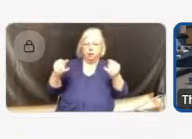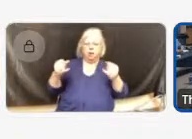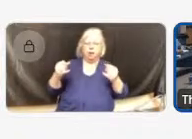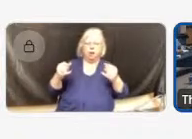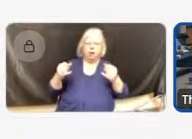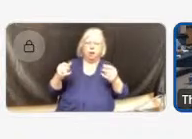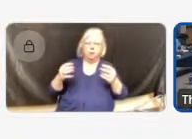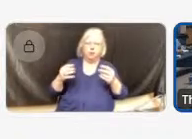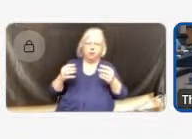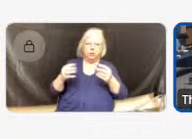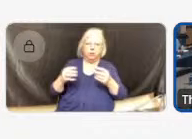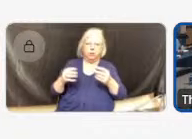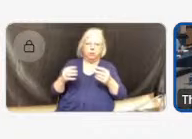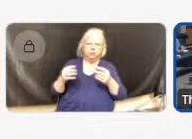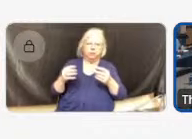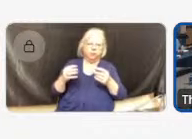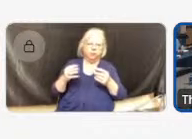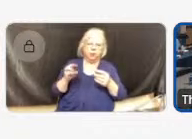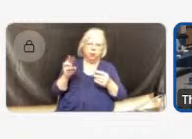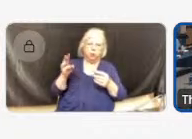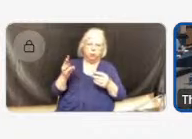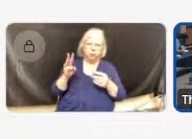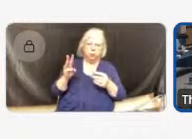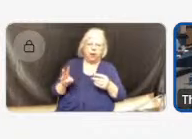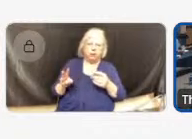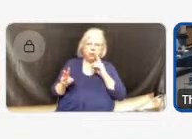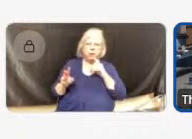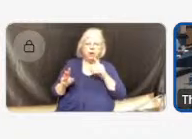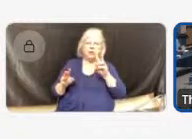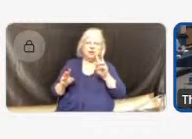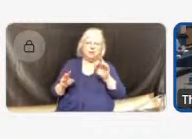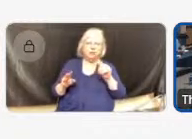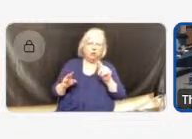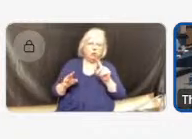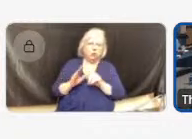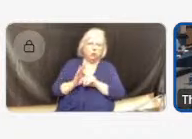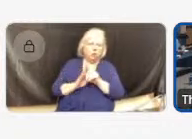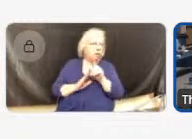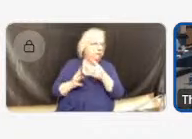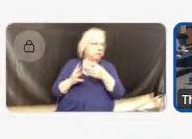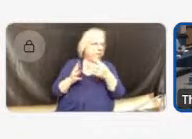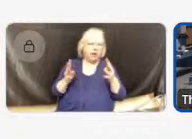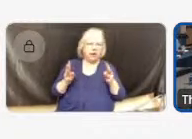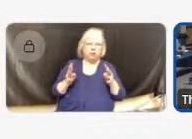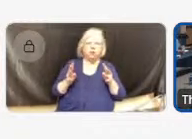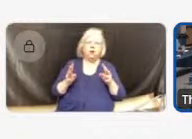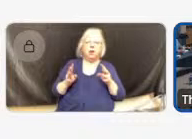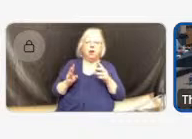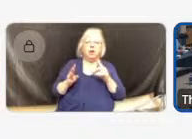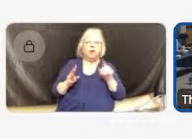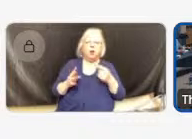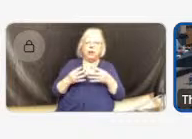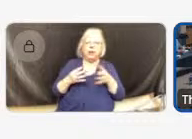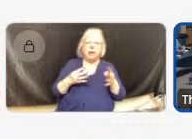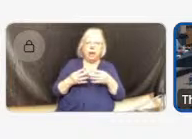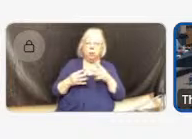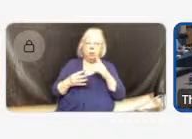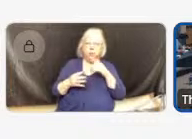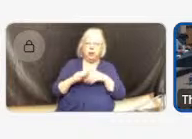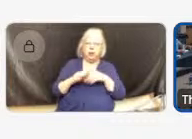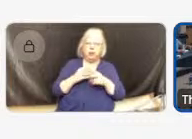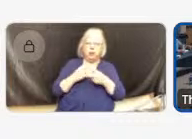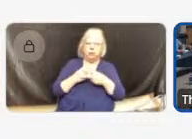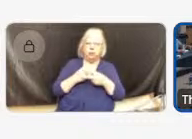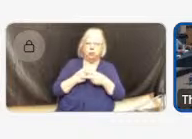borders will include a 6-foot tall fence or opaque screening. The only gate will be located at the